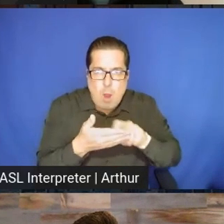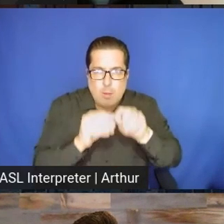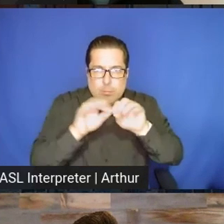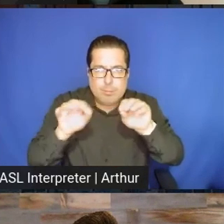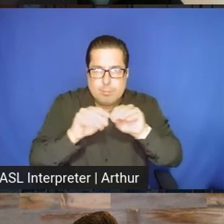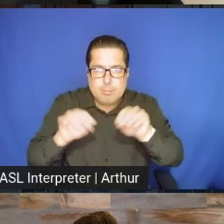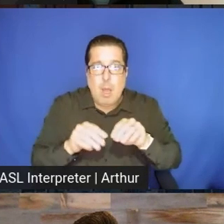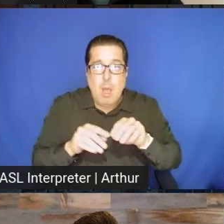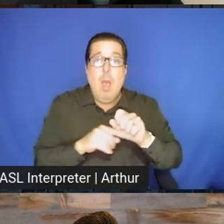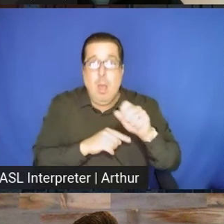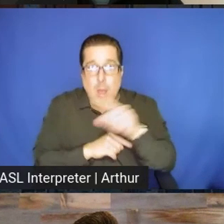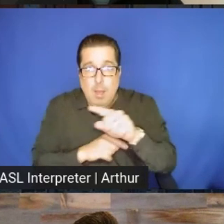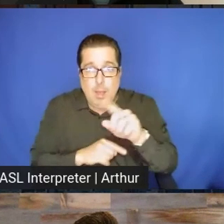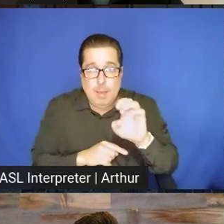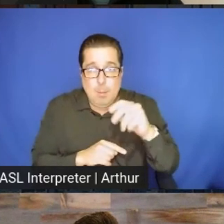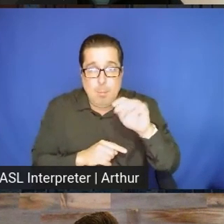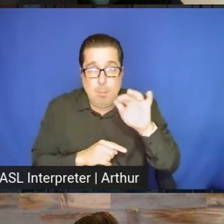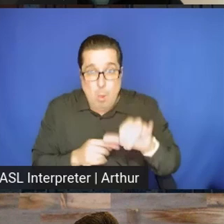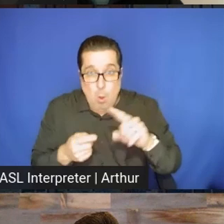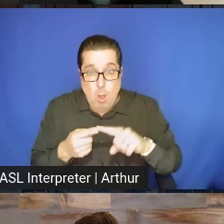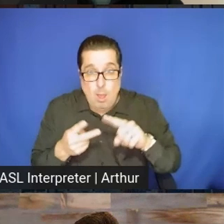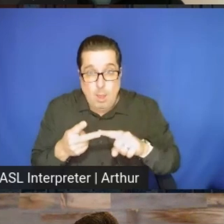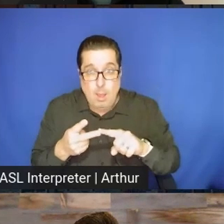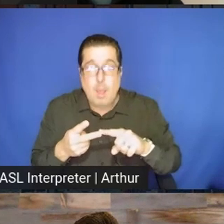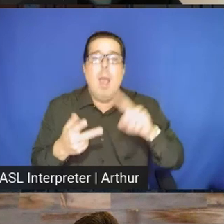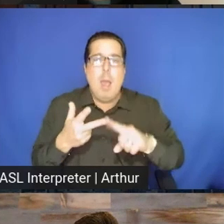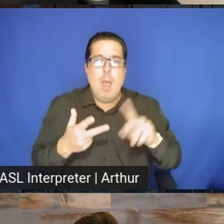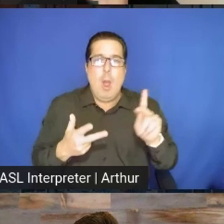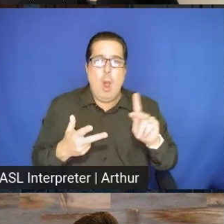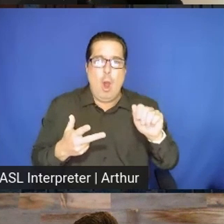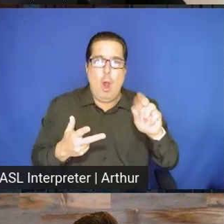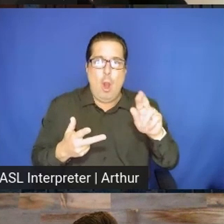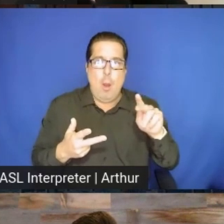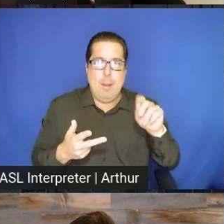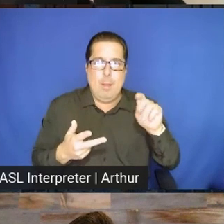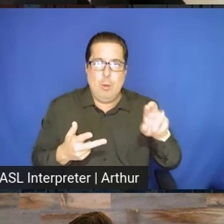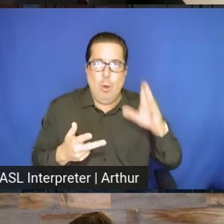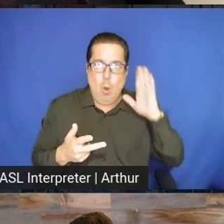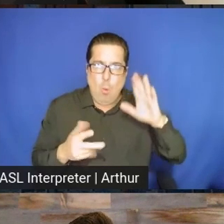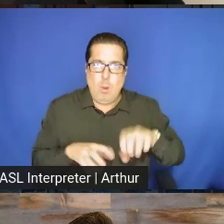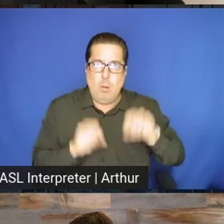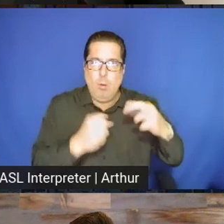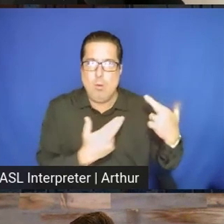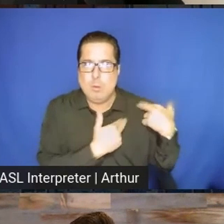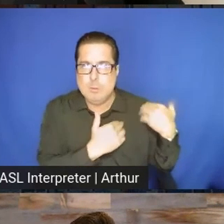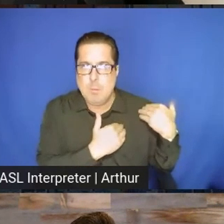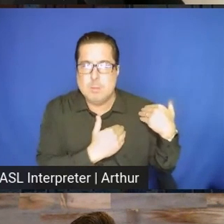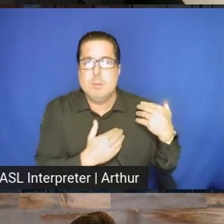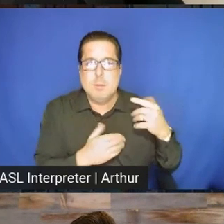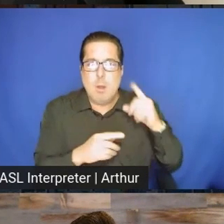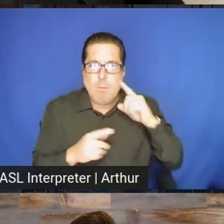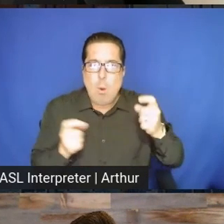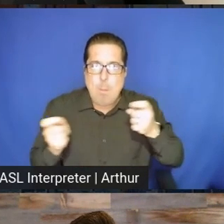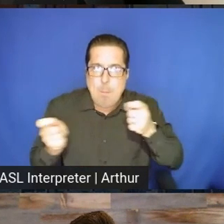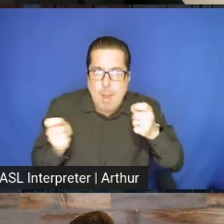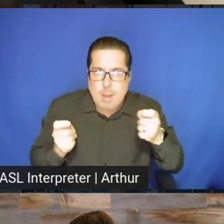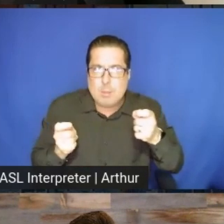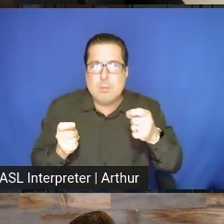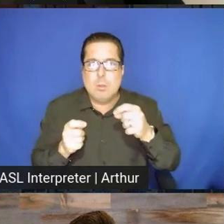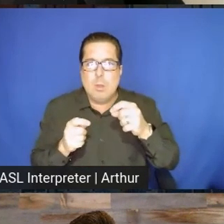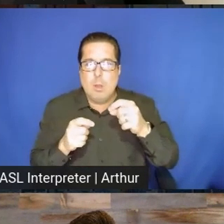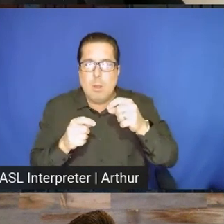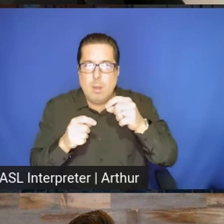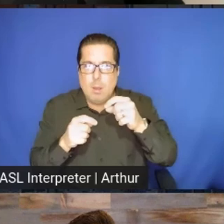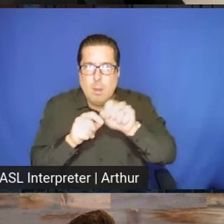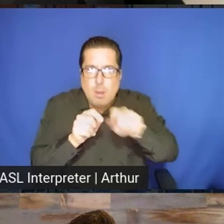then Karpenter takes the responsibility of managing and then making the optimized compute available for